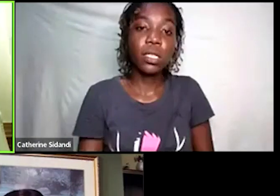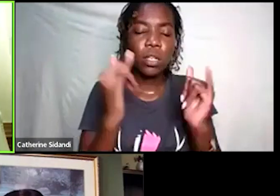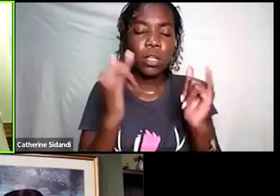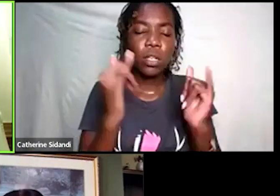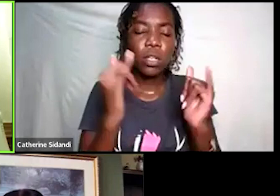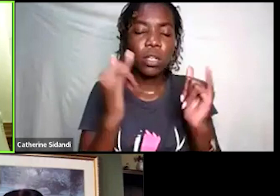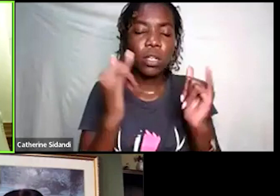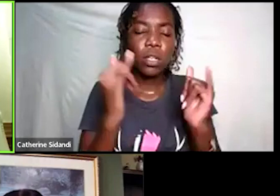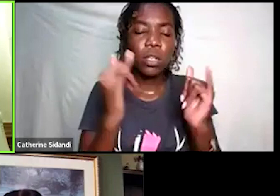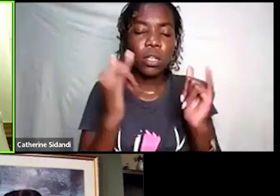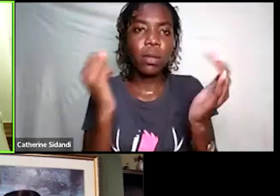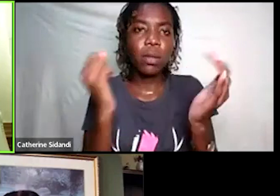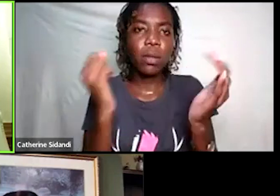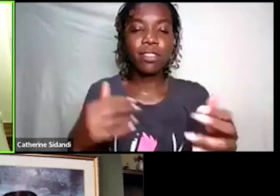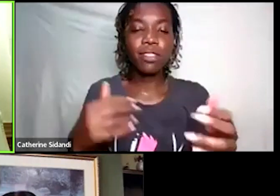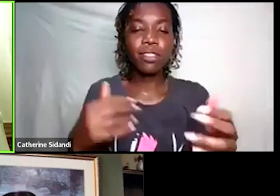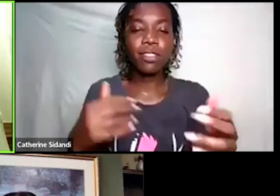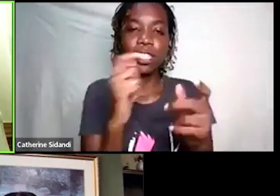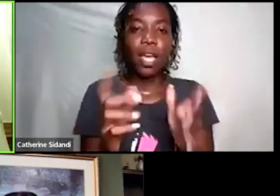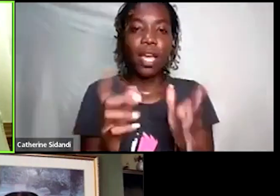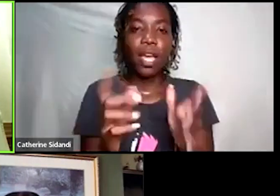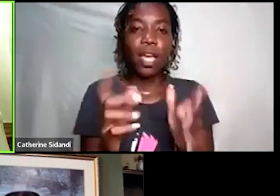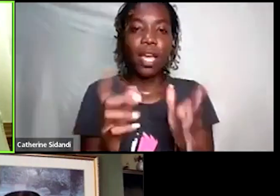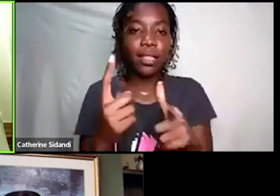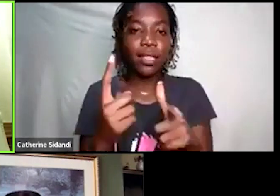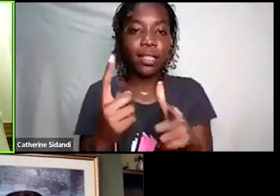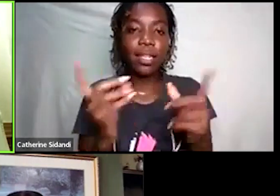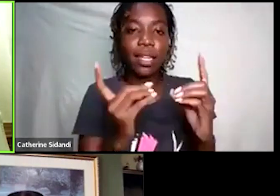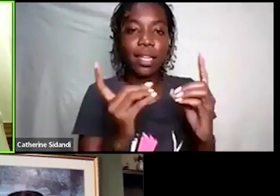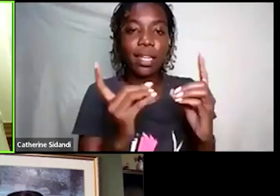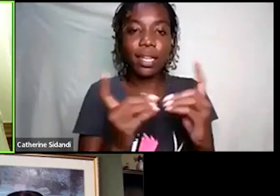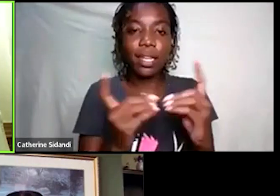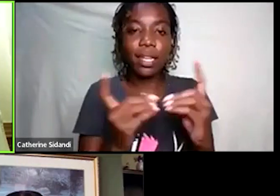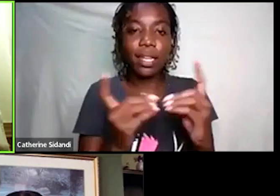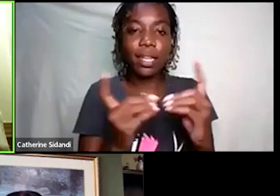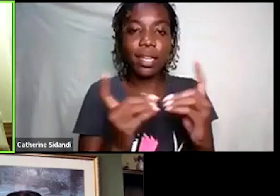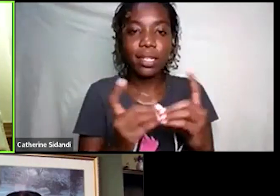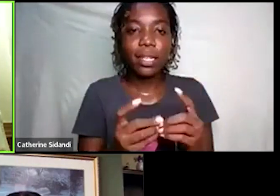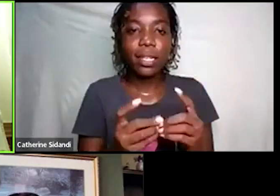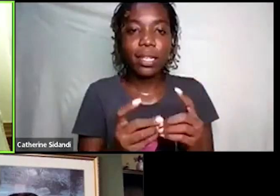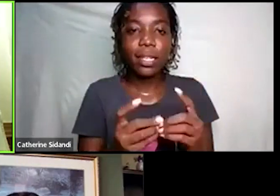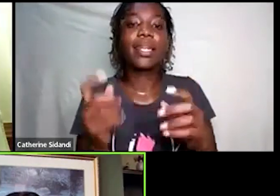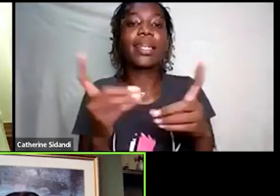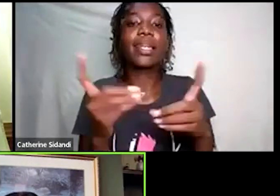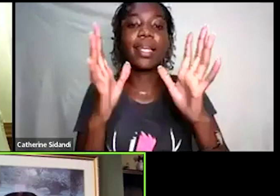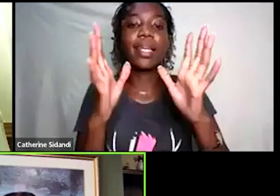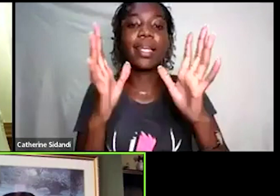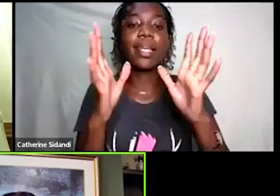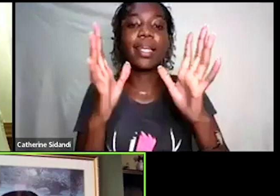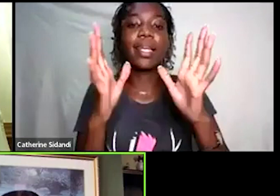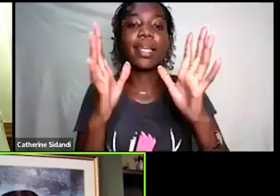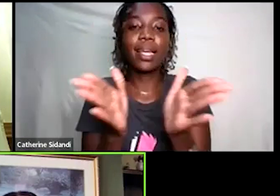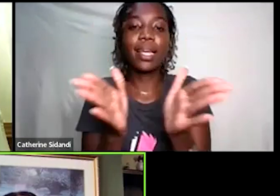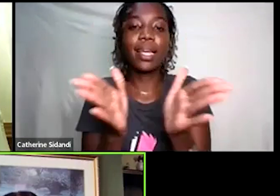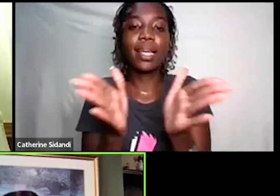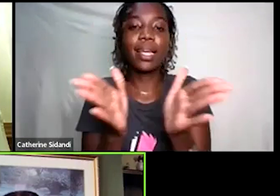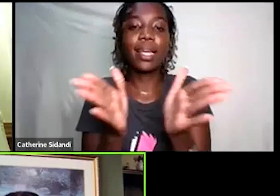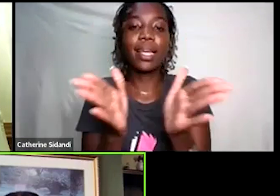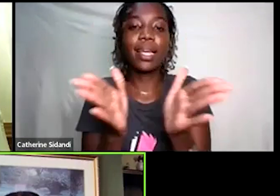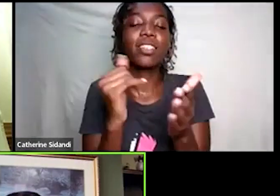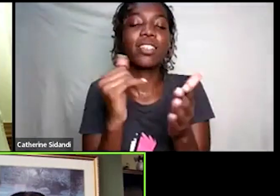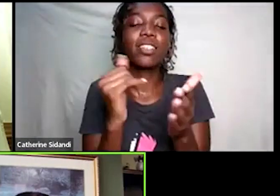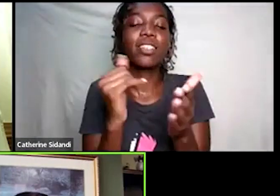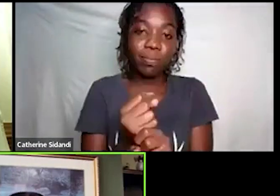dating the director, and she does not perform. What do you do? Please advise. Okay, so the director brings